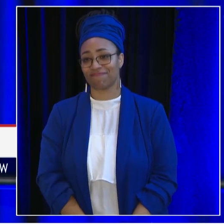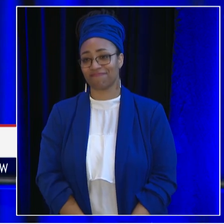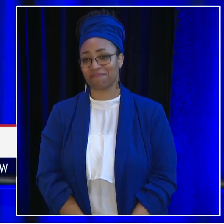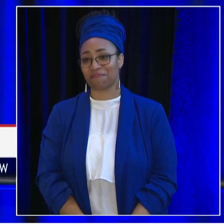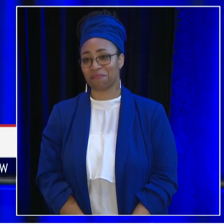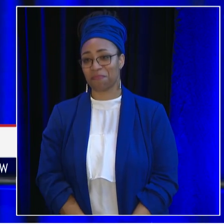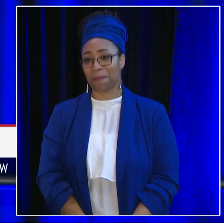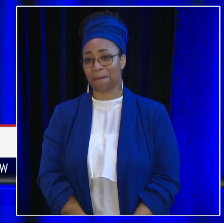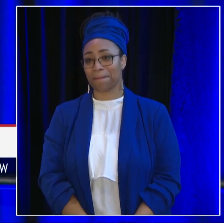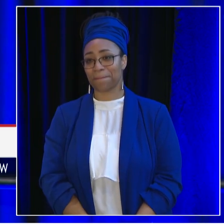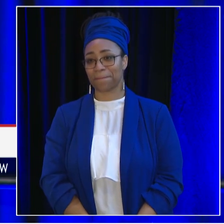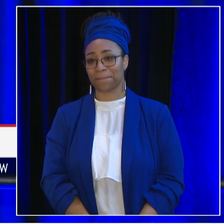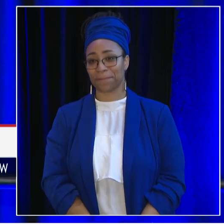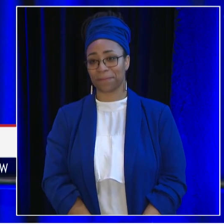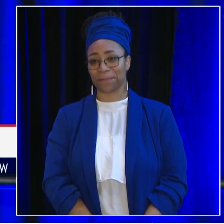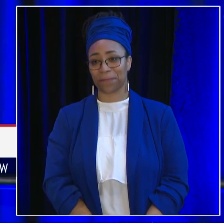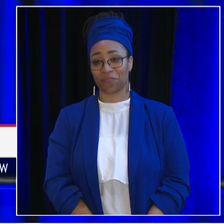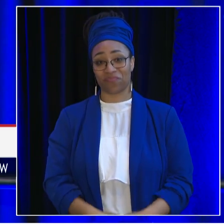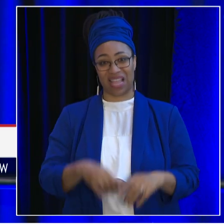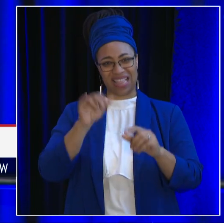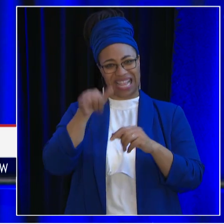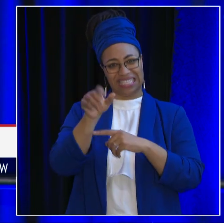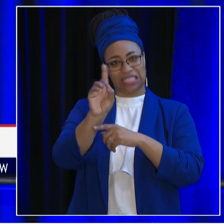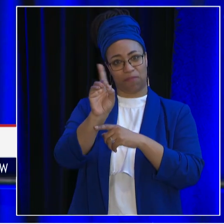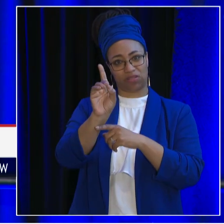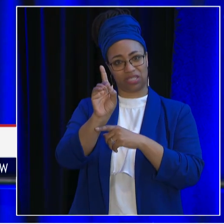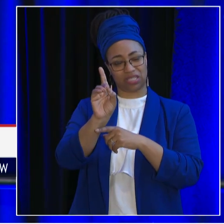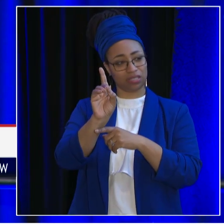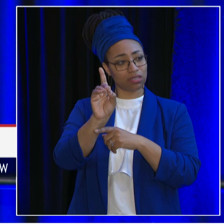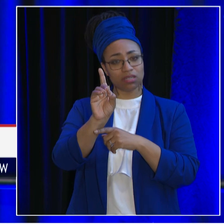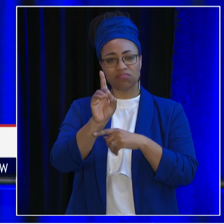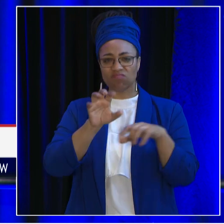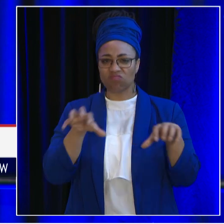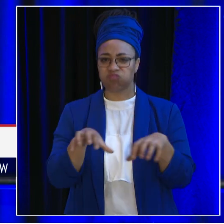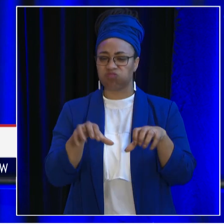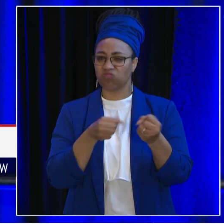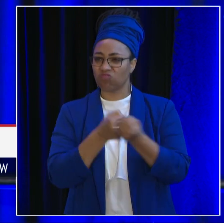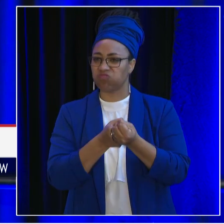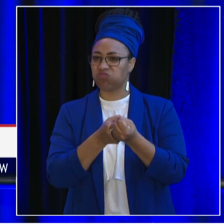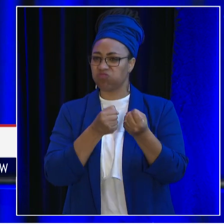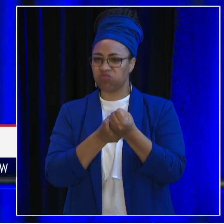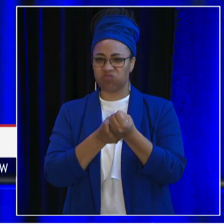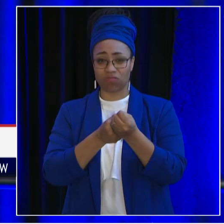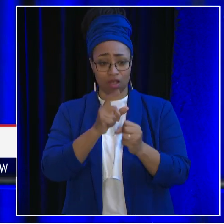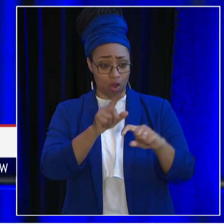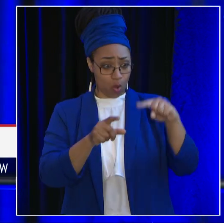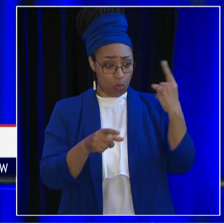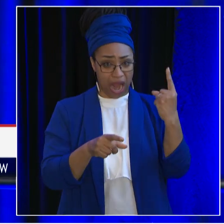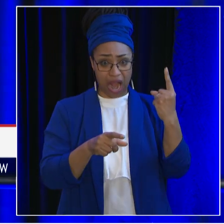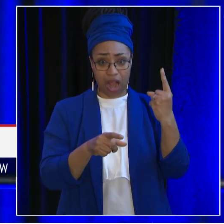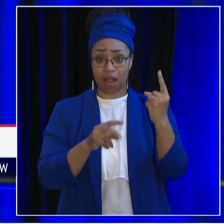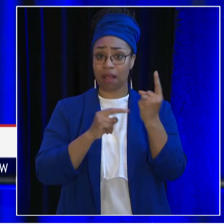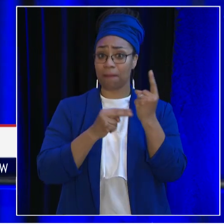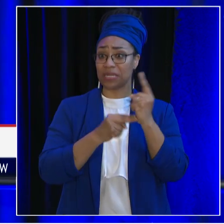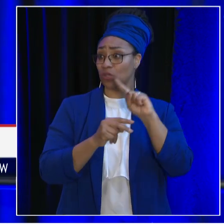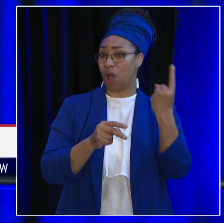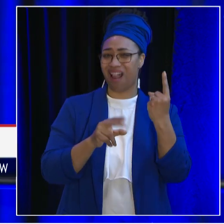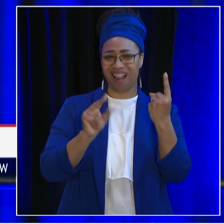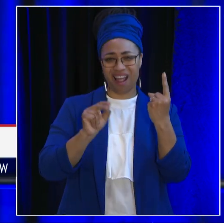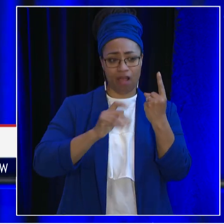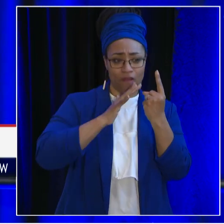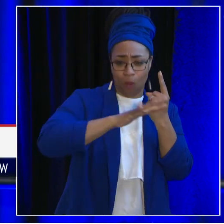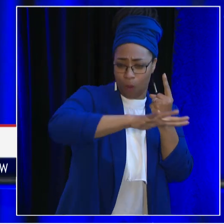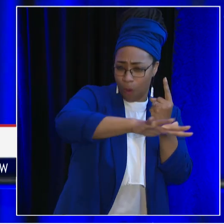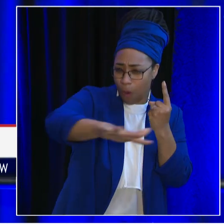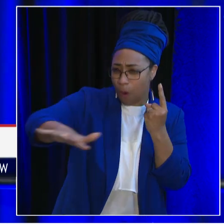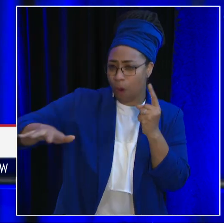And it is at risk. Our democracy is at risk for all of us. I mean, we have a party, and not to get too partisan here,